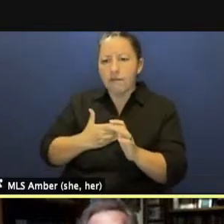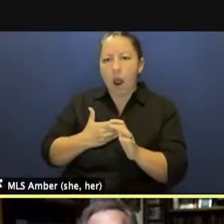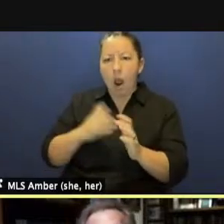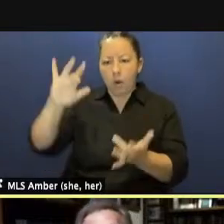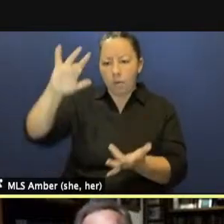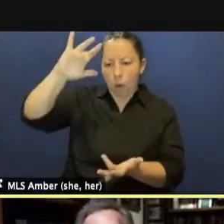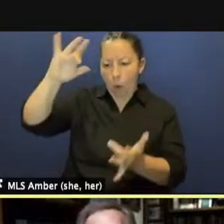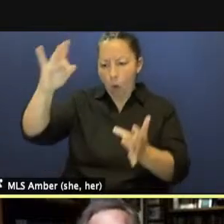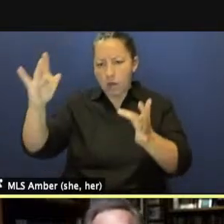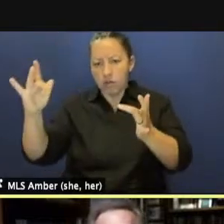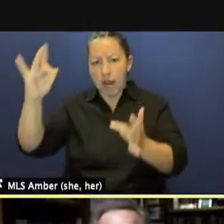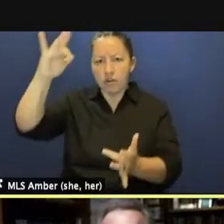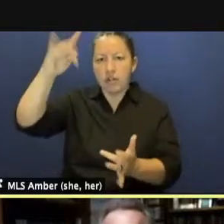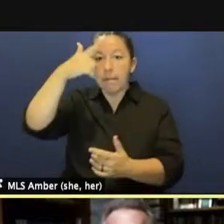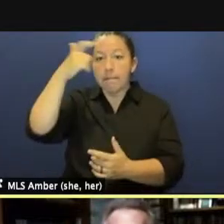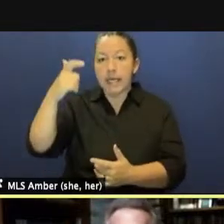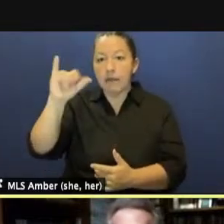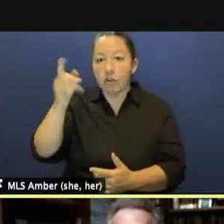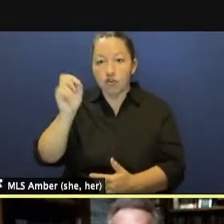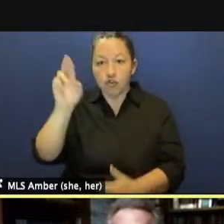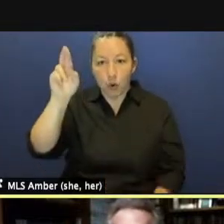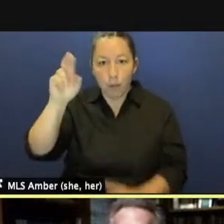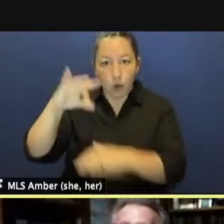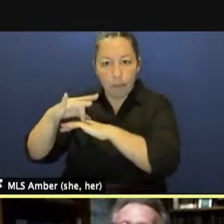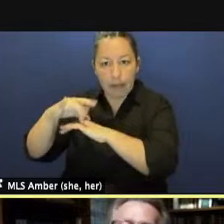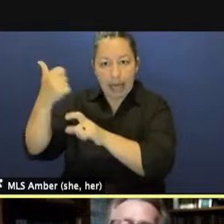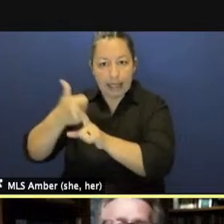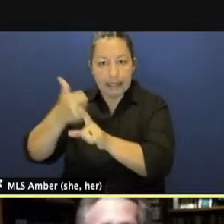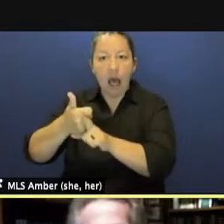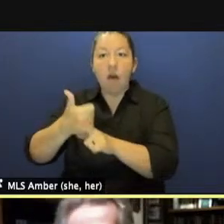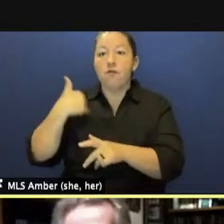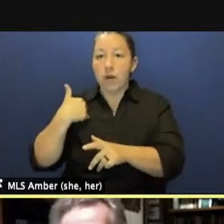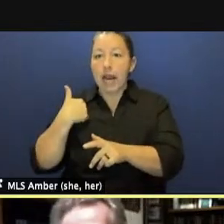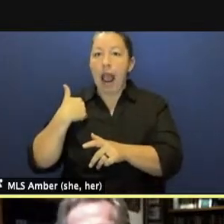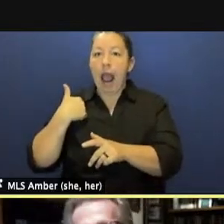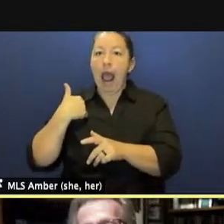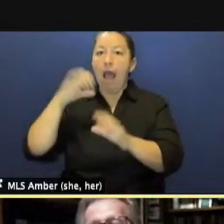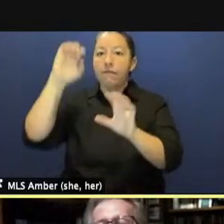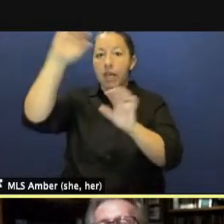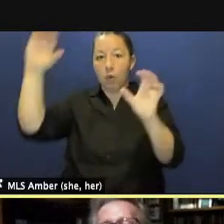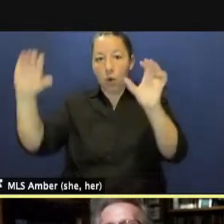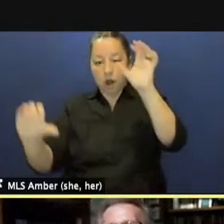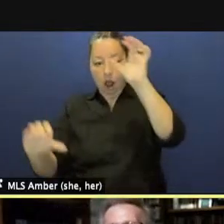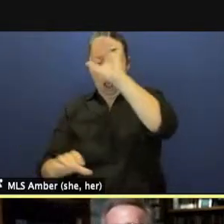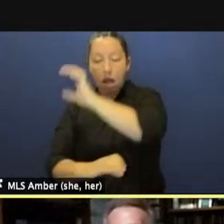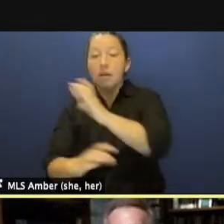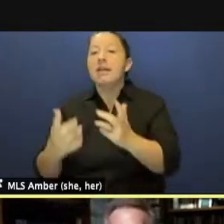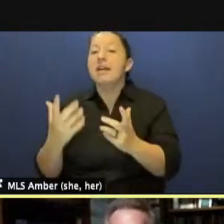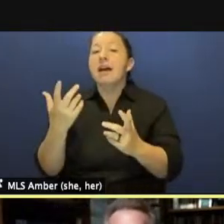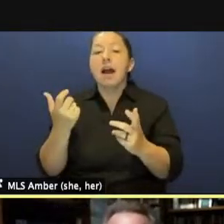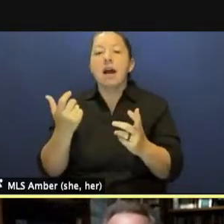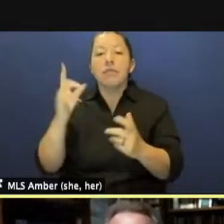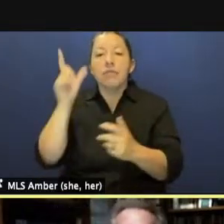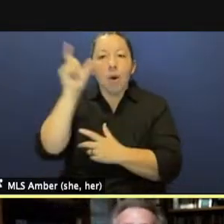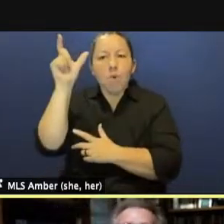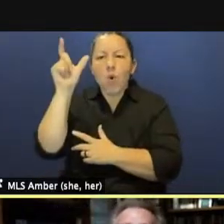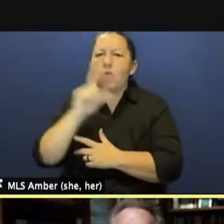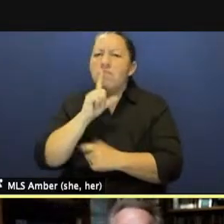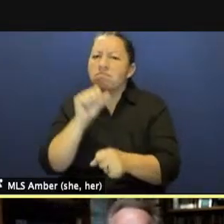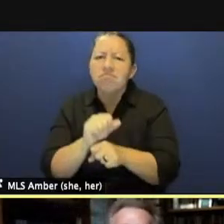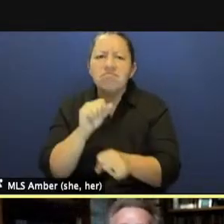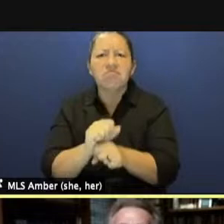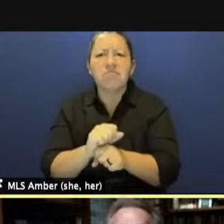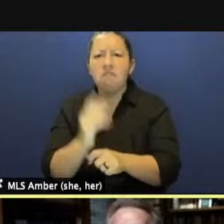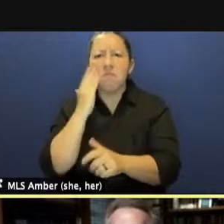Jupiter. We have the precession of the equinox. The moon is intimately familiar with making